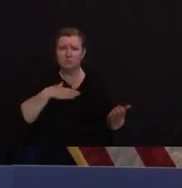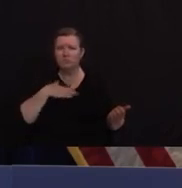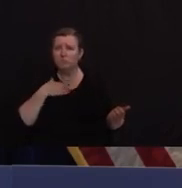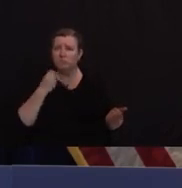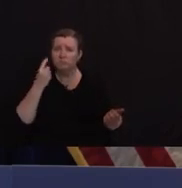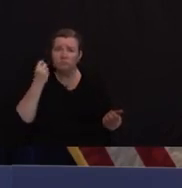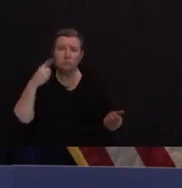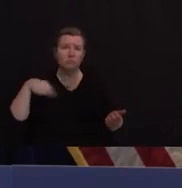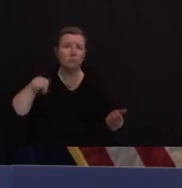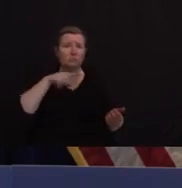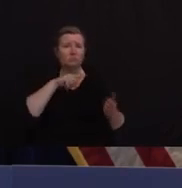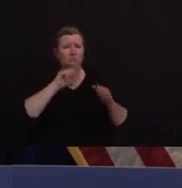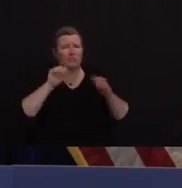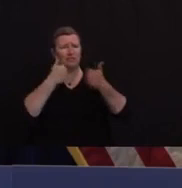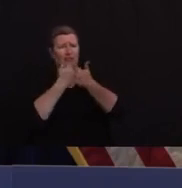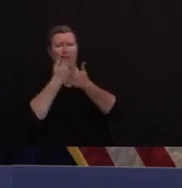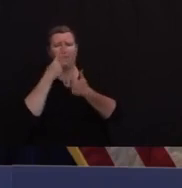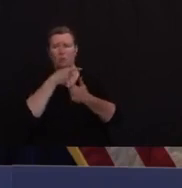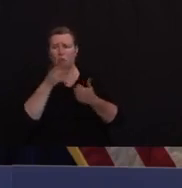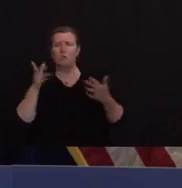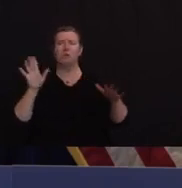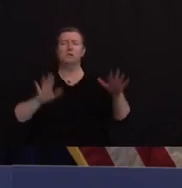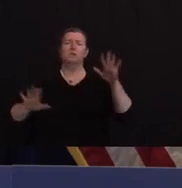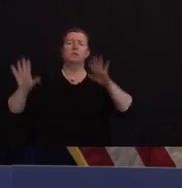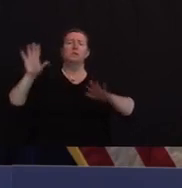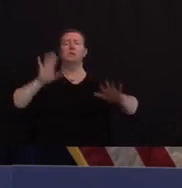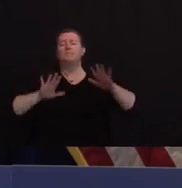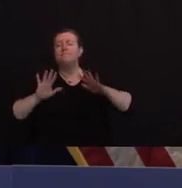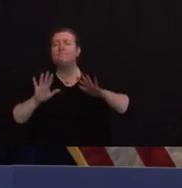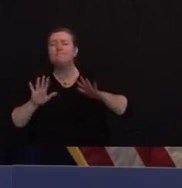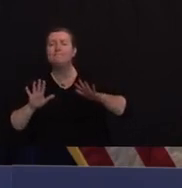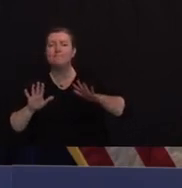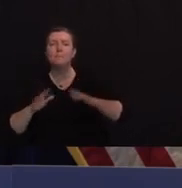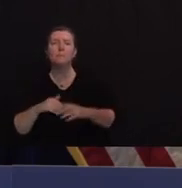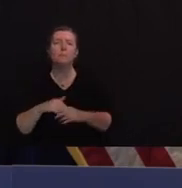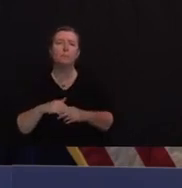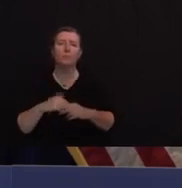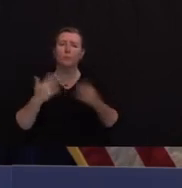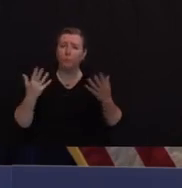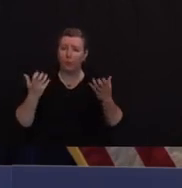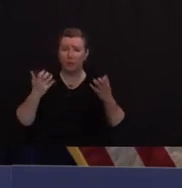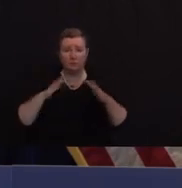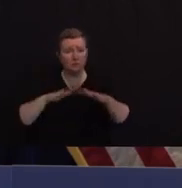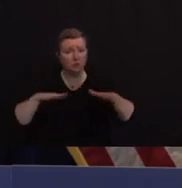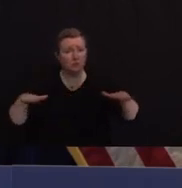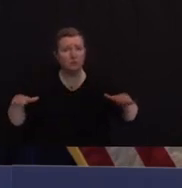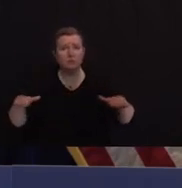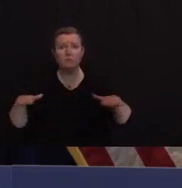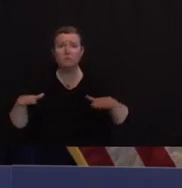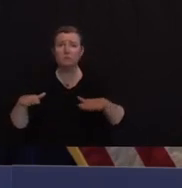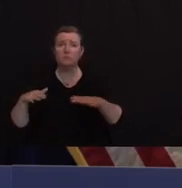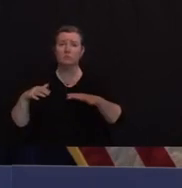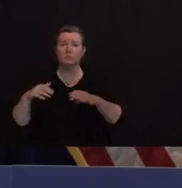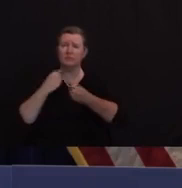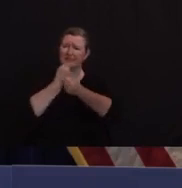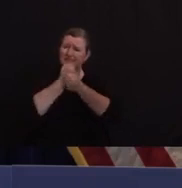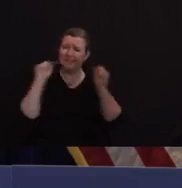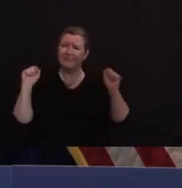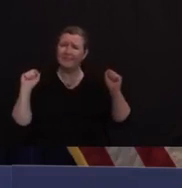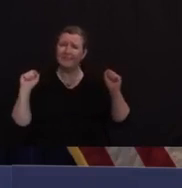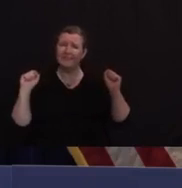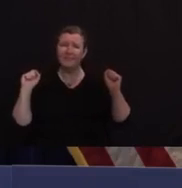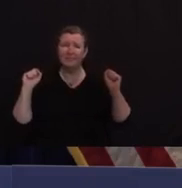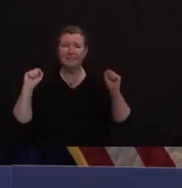begins. In addition to keeping students safe from COVID-19, educators and staff will need to provide safe and supportive